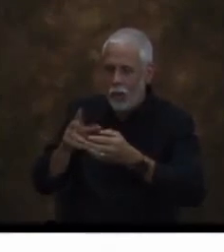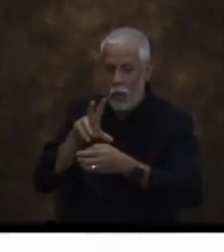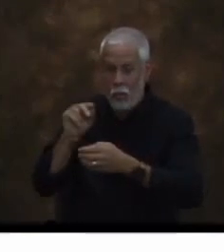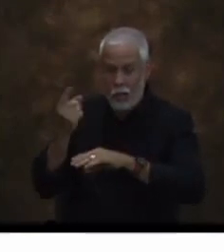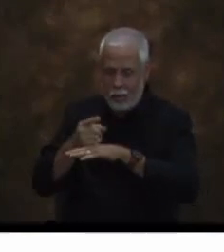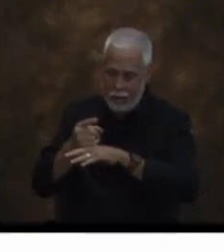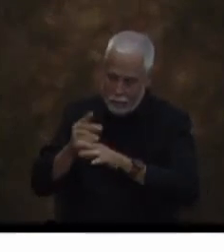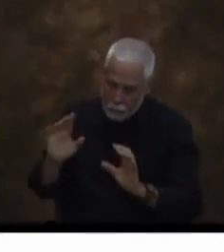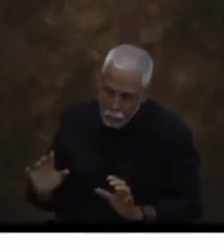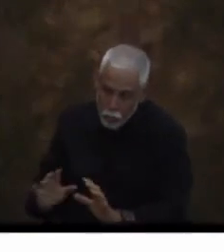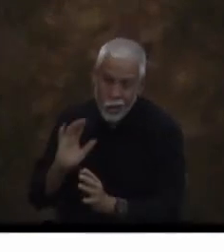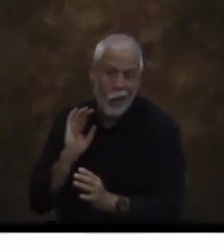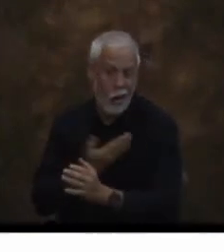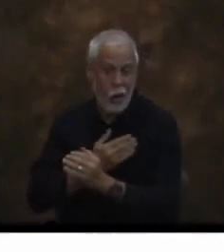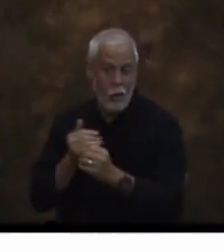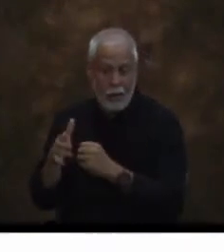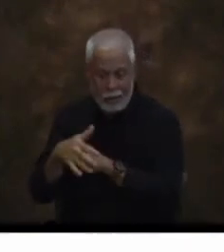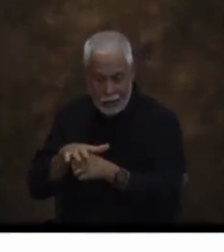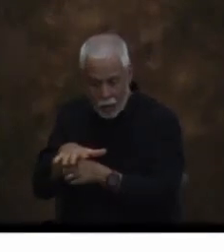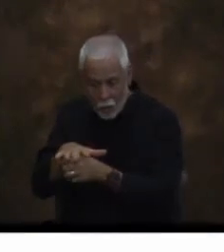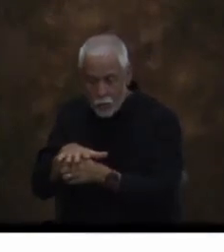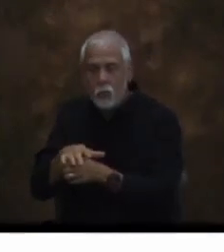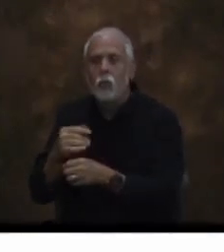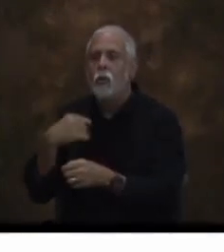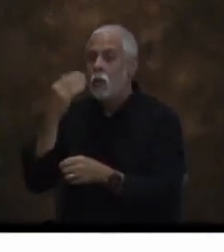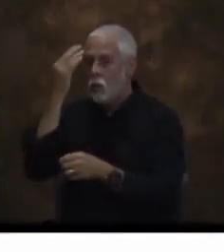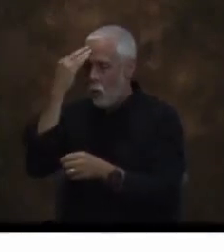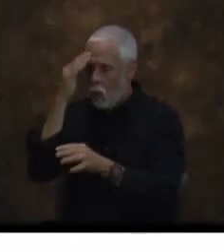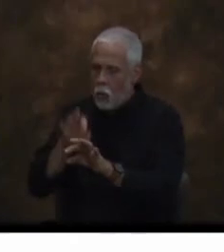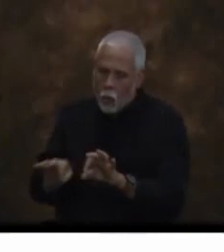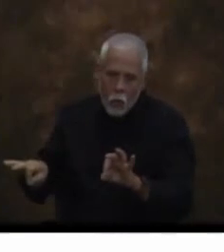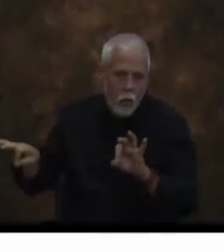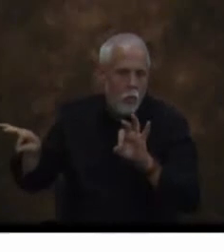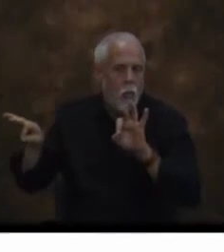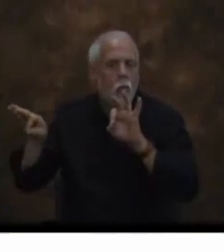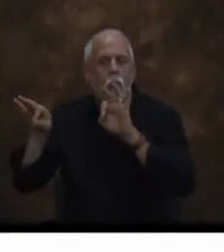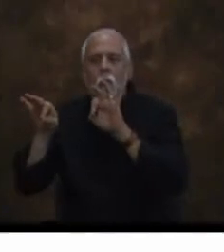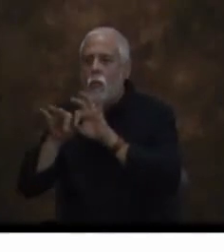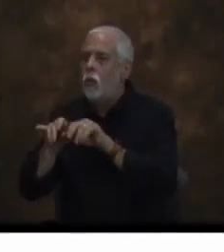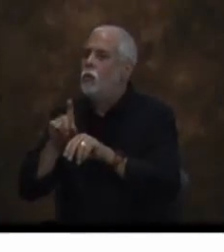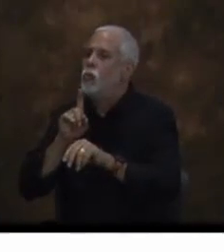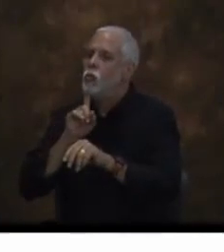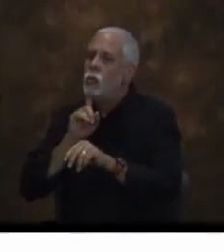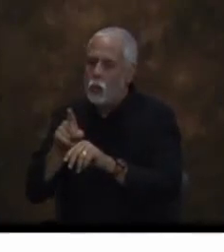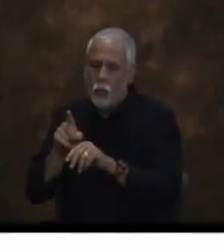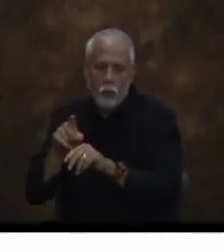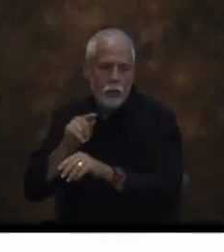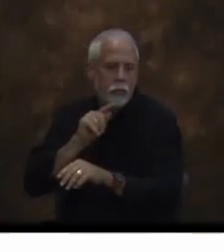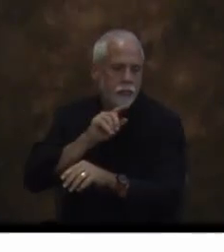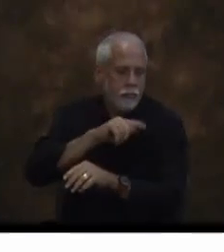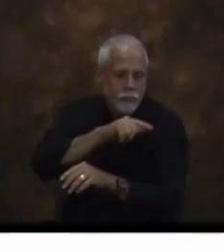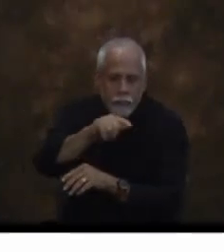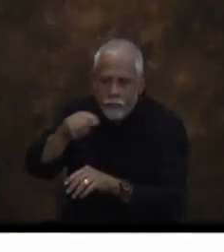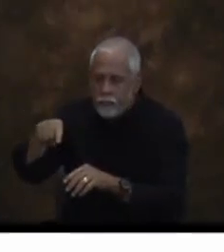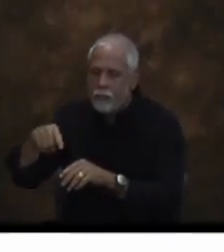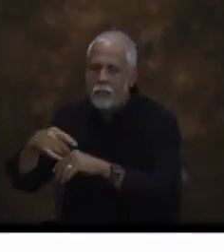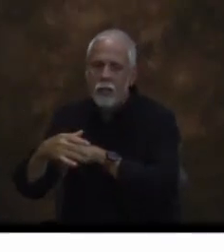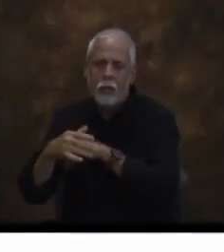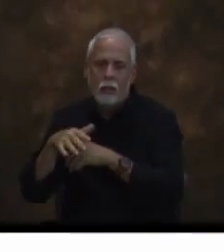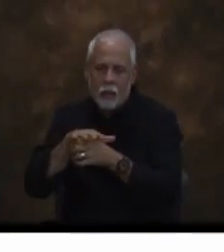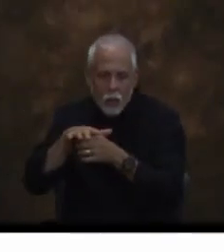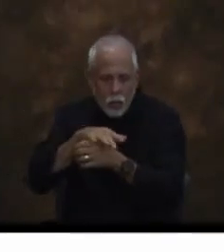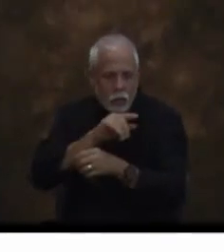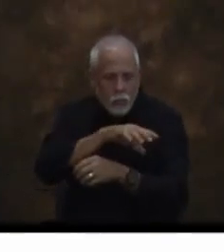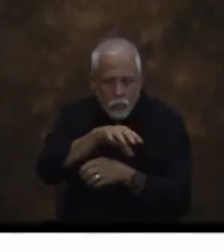30-day push in our own county, we know how very important it is to make sure that there are that